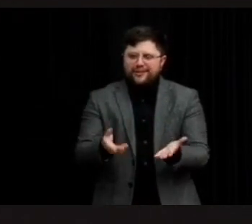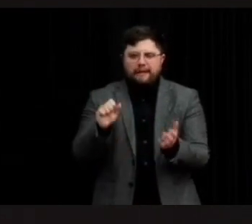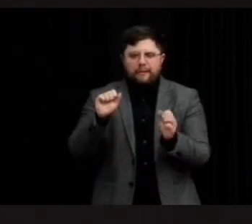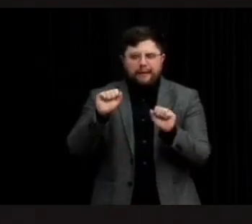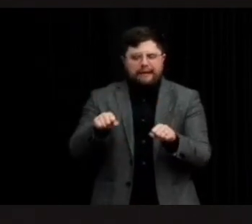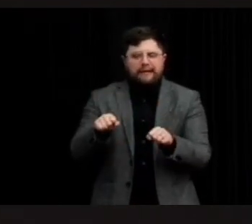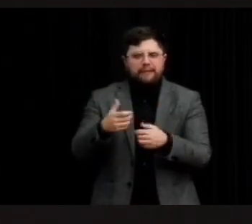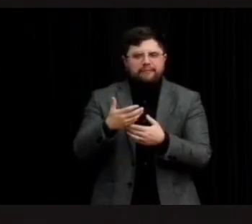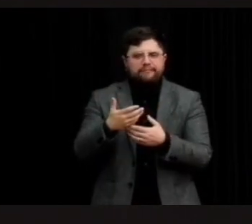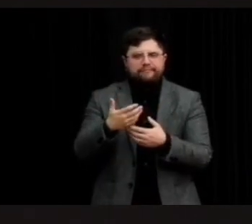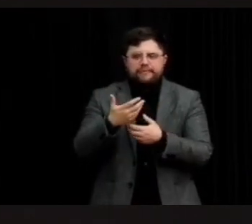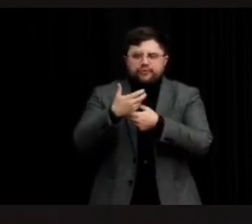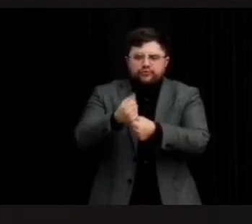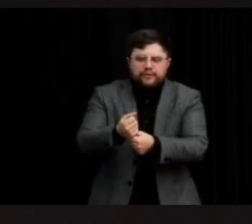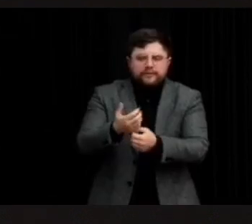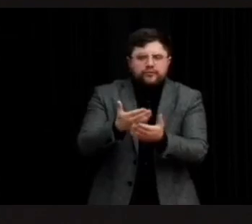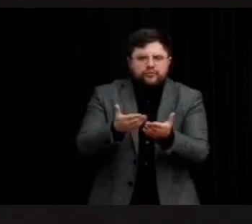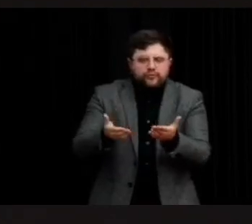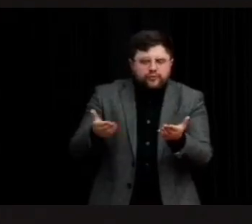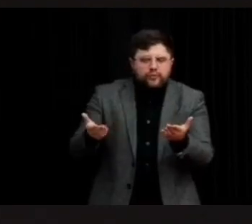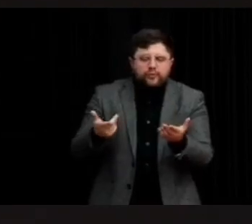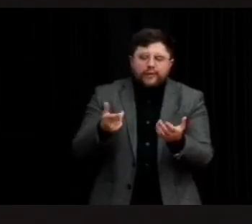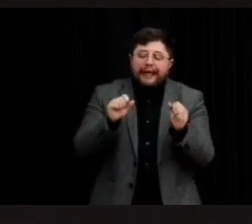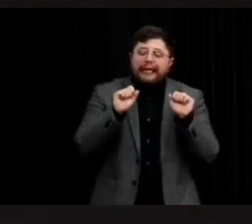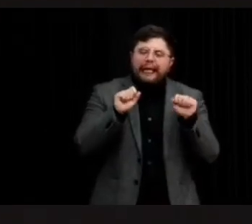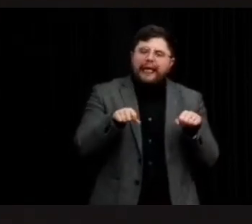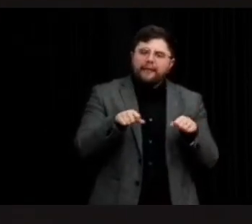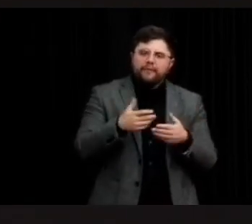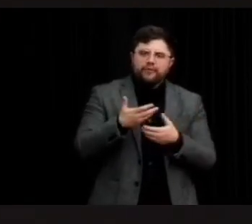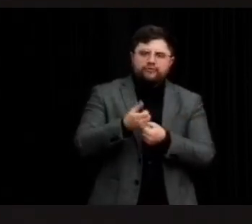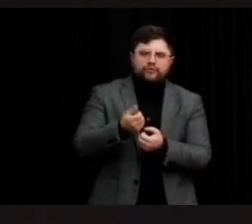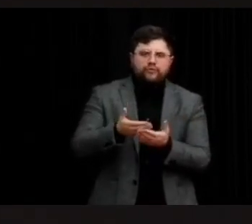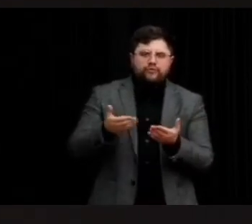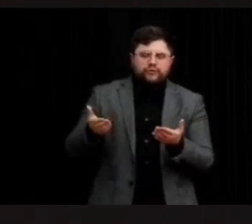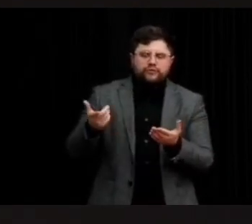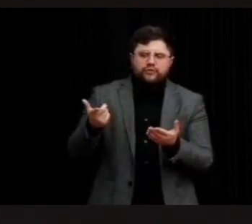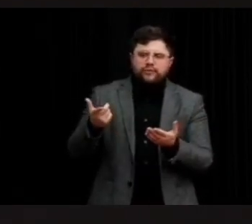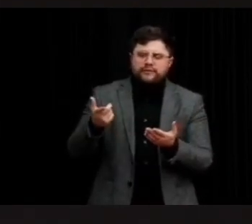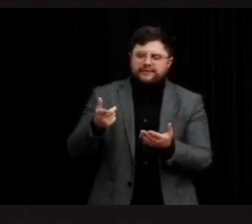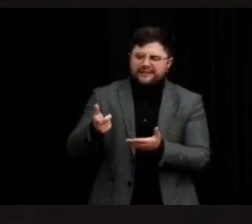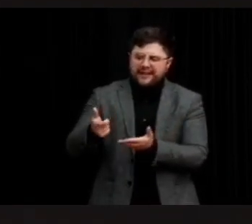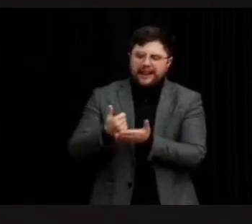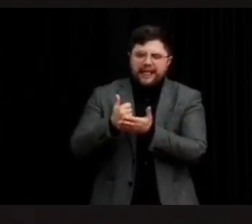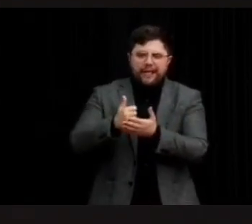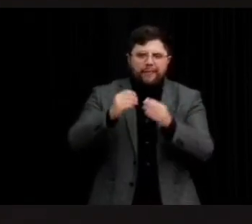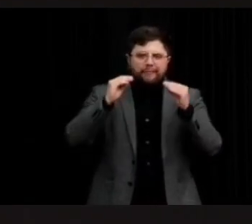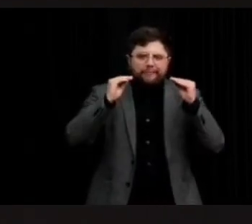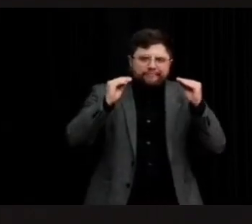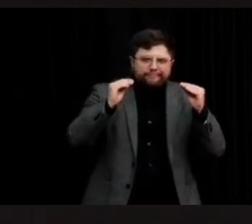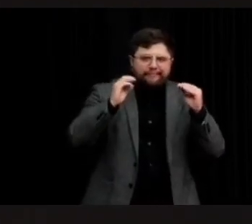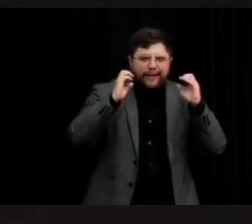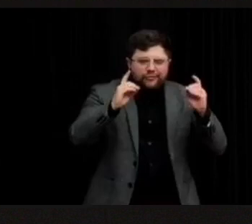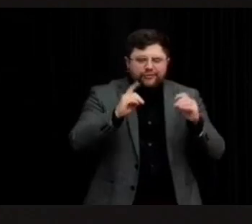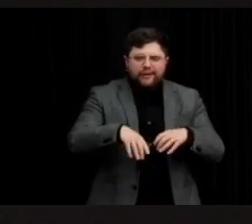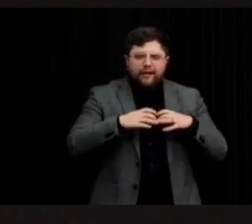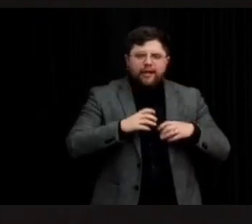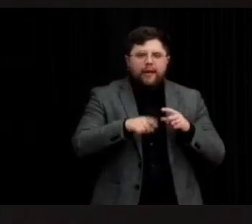trusted resources can be a trusted resource in terms of educating clients about fair housing laws